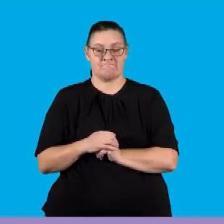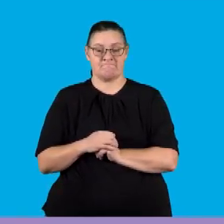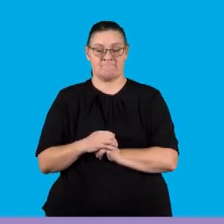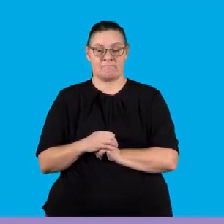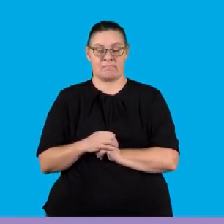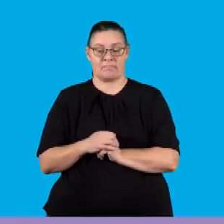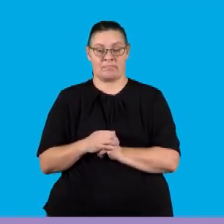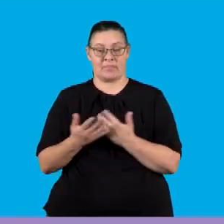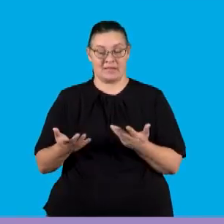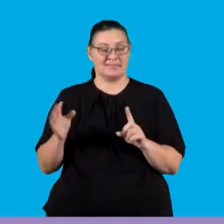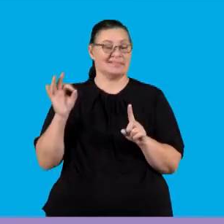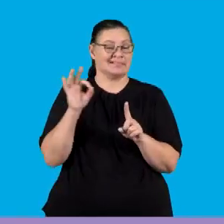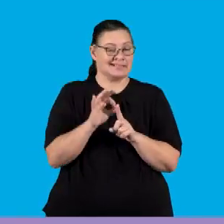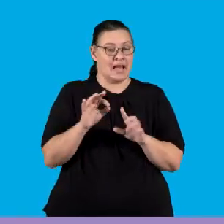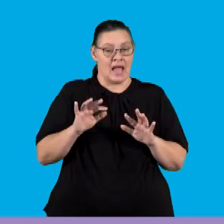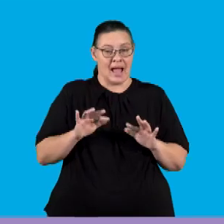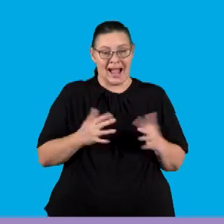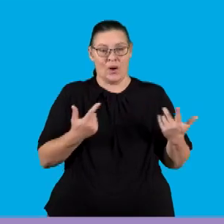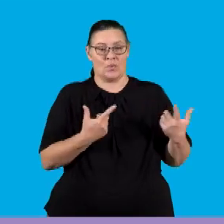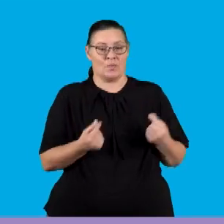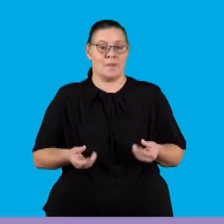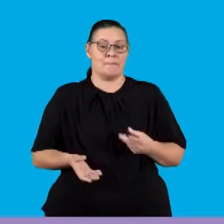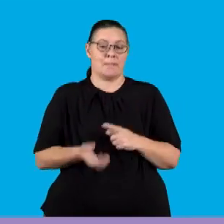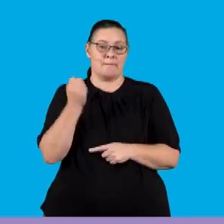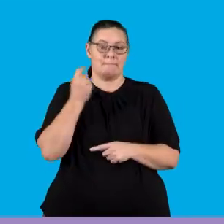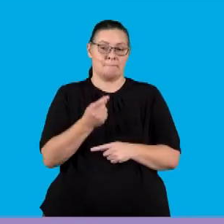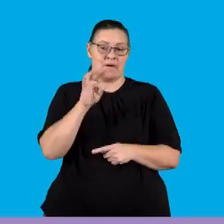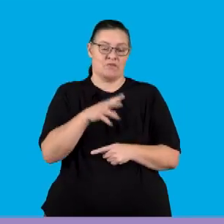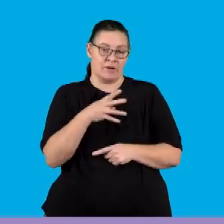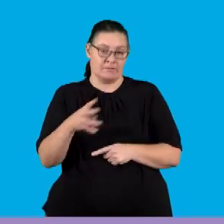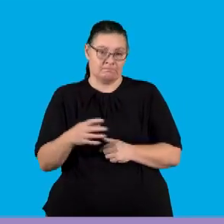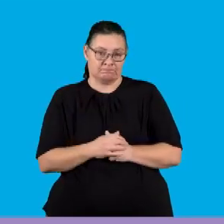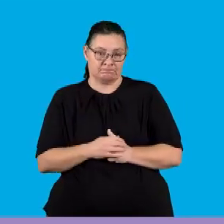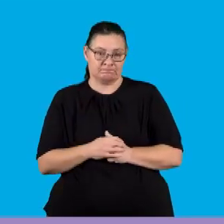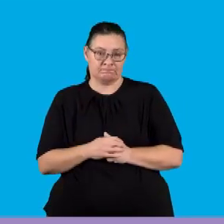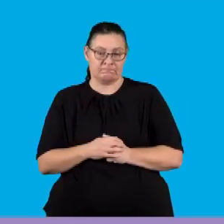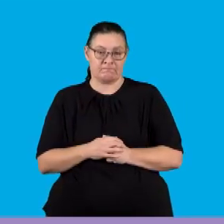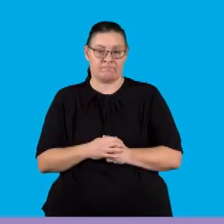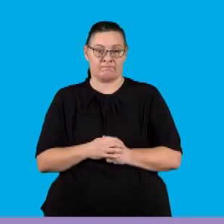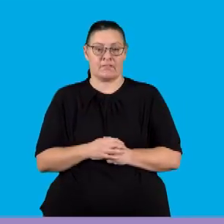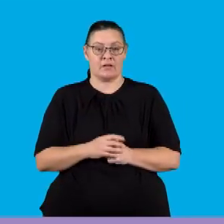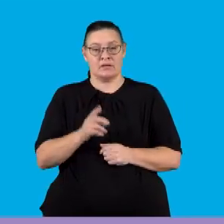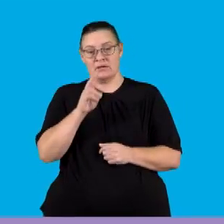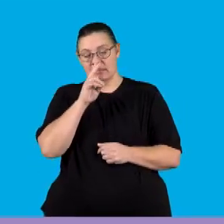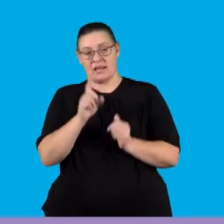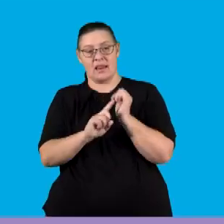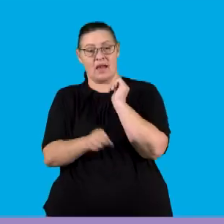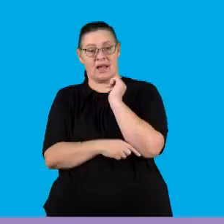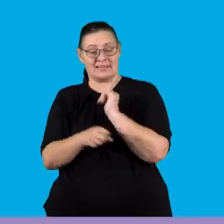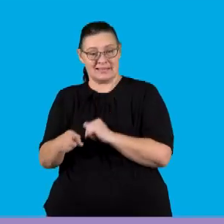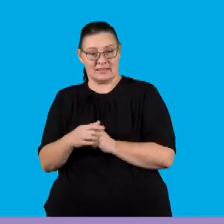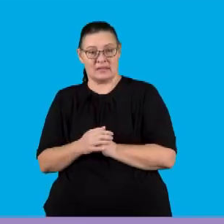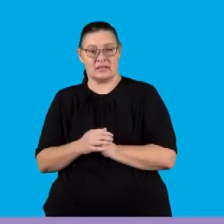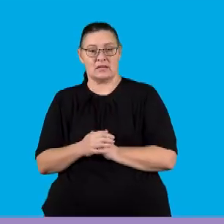subtracted 3. And that is exactly how we got that formula. Let's look at this last